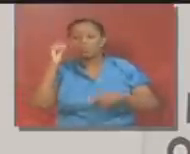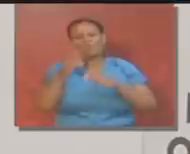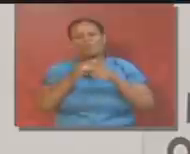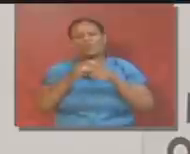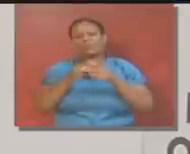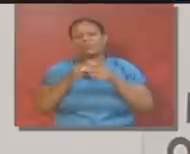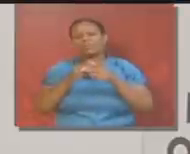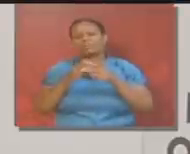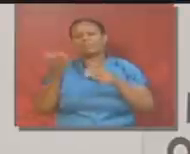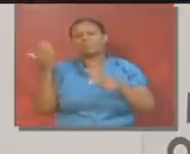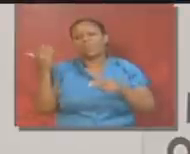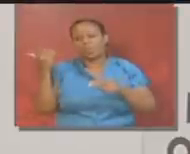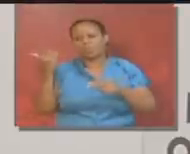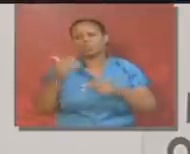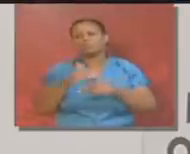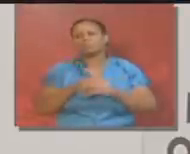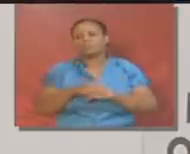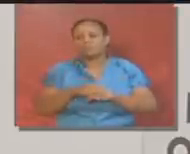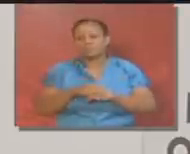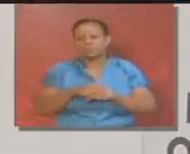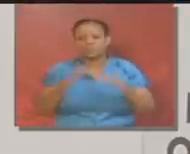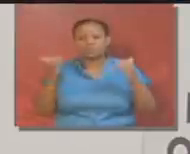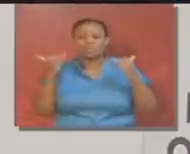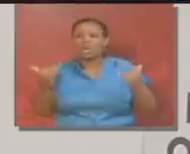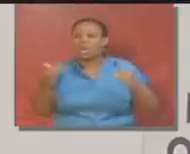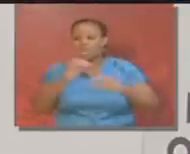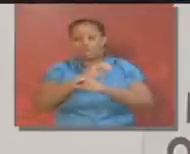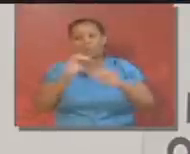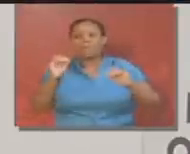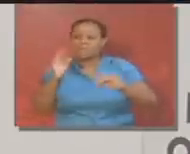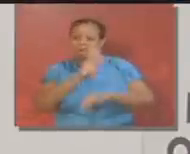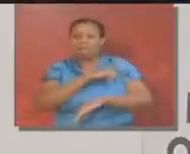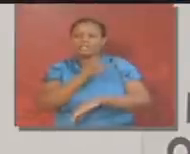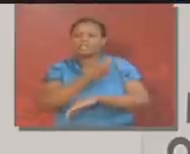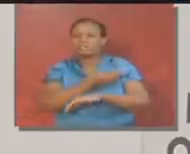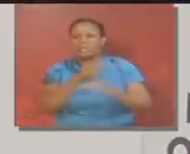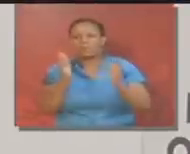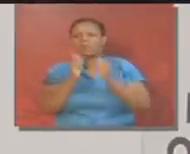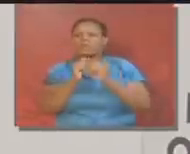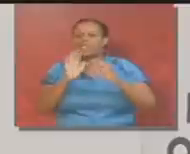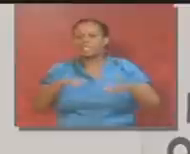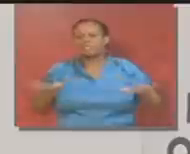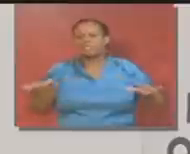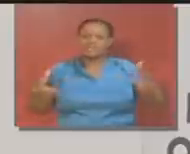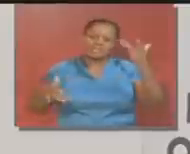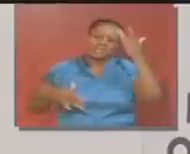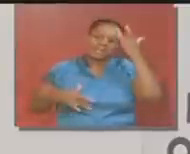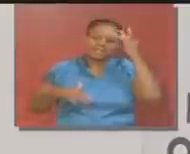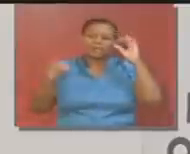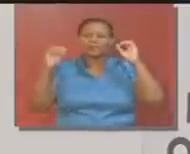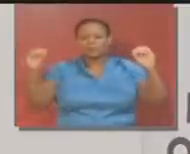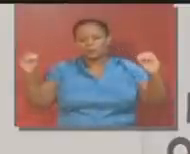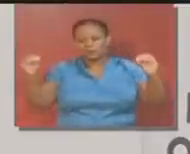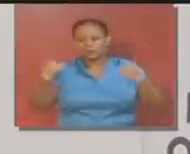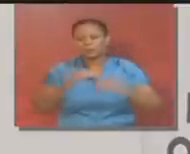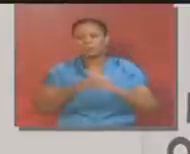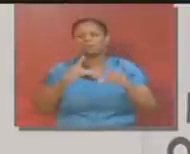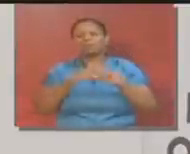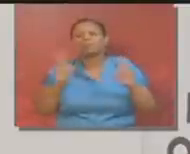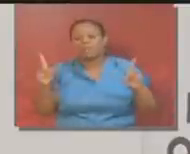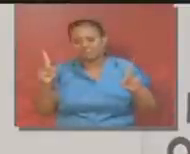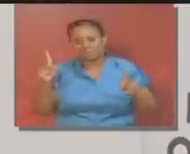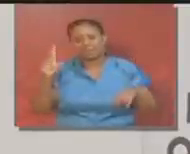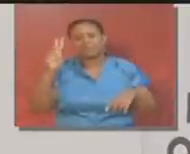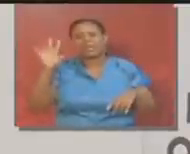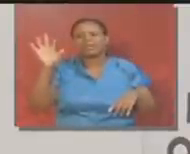hospital who has missy, and we have on our database with Dr. Ronan Ramrup at least 29 patients. Some of them are